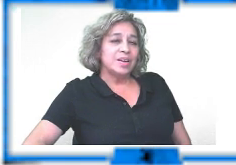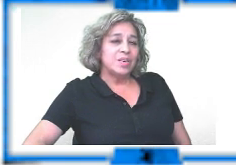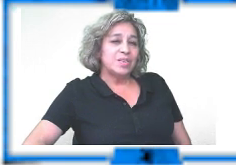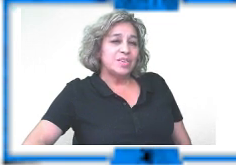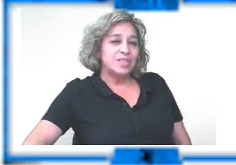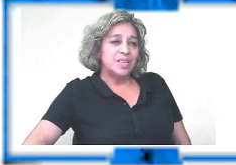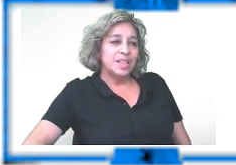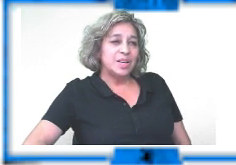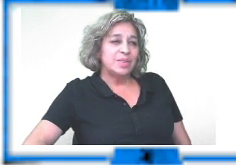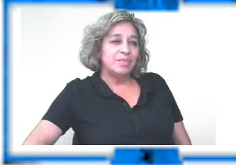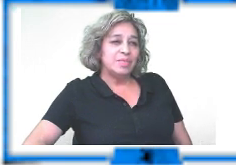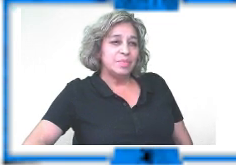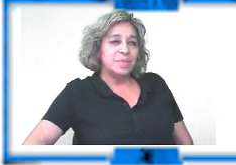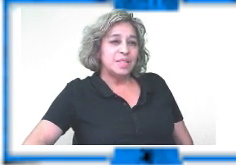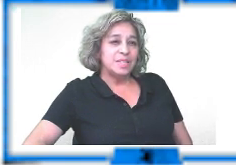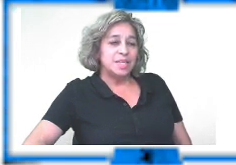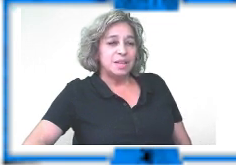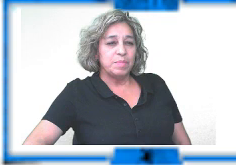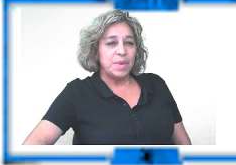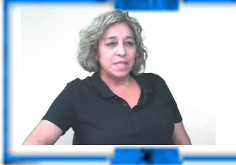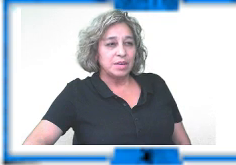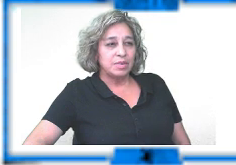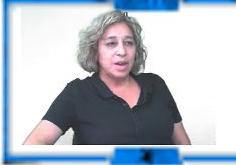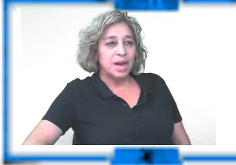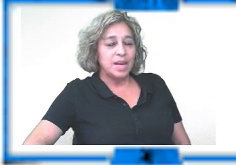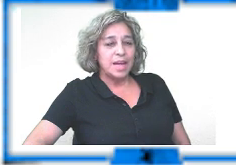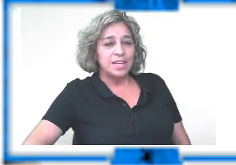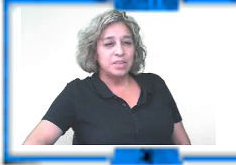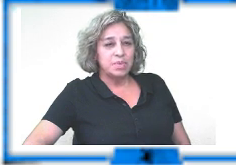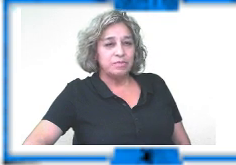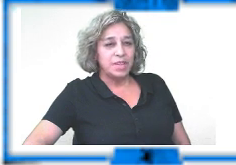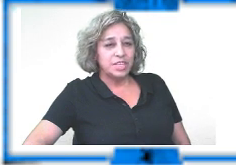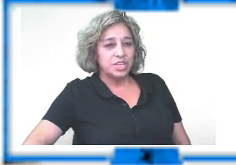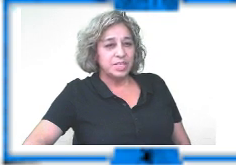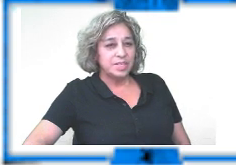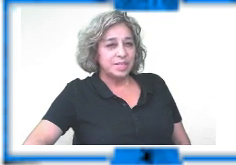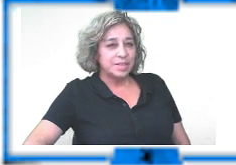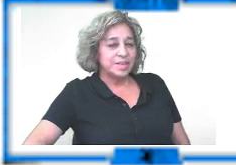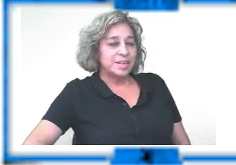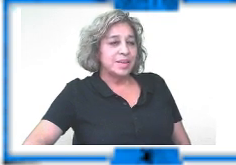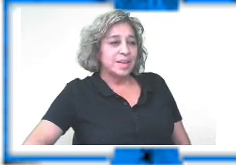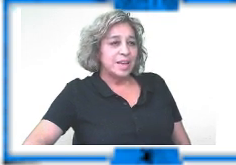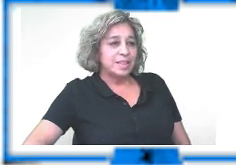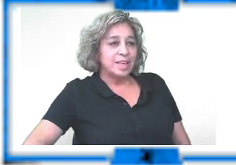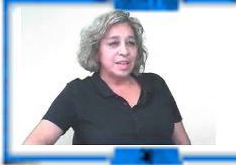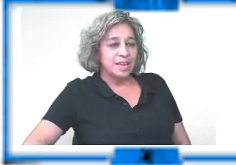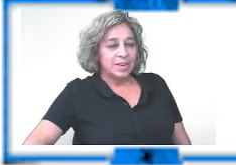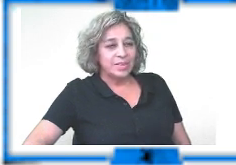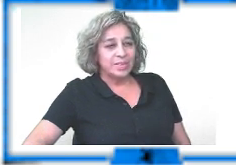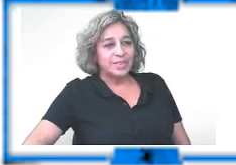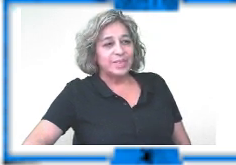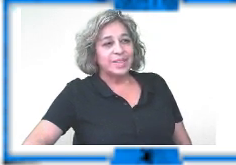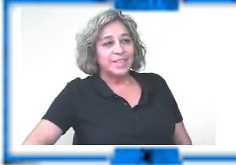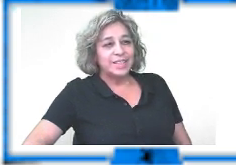A cordial hello from the city of Mexico. I liked your reflections. And thank